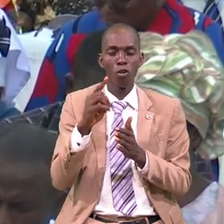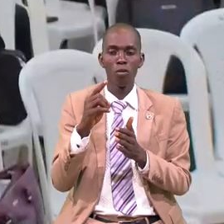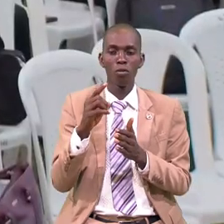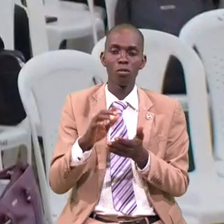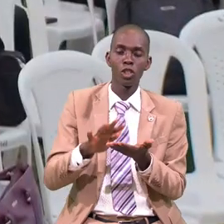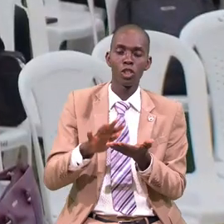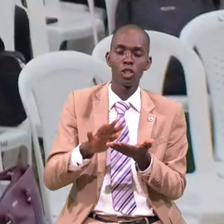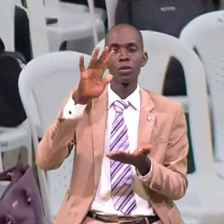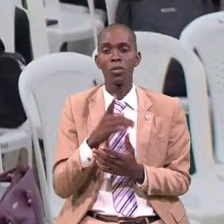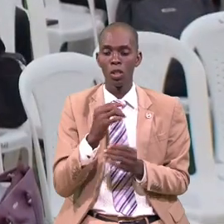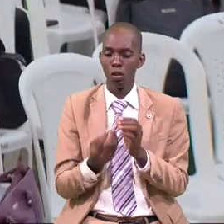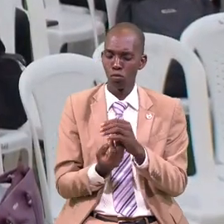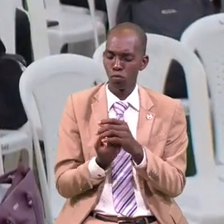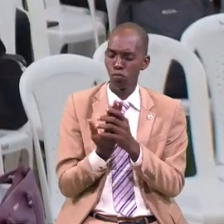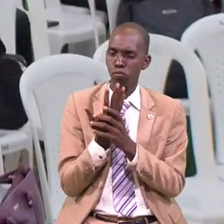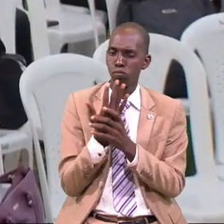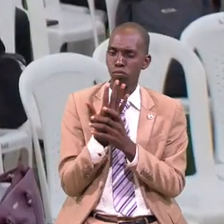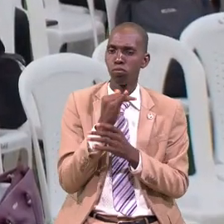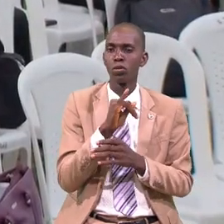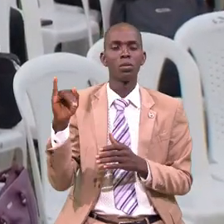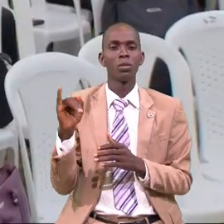The growing thoughtfulness.